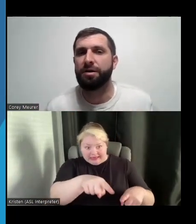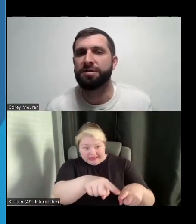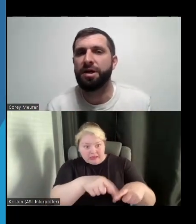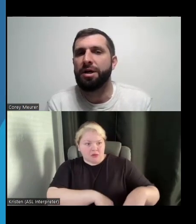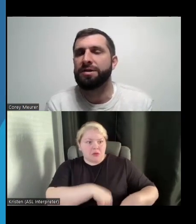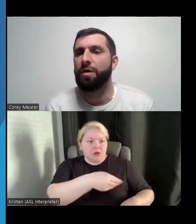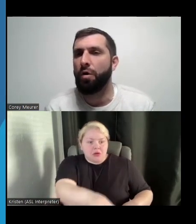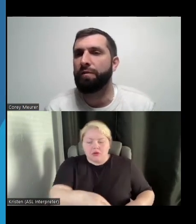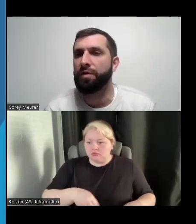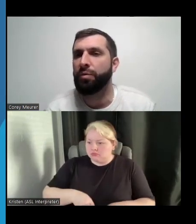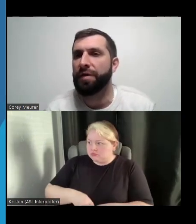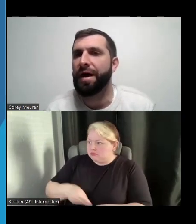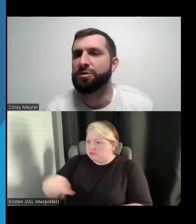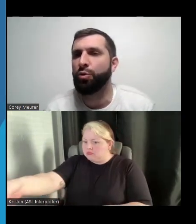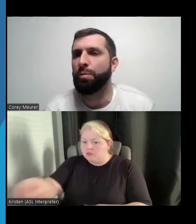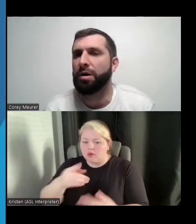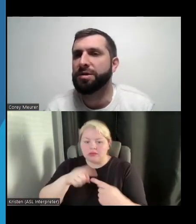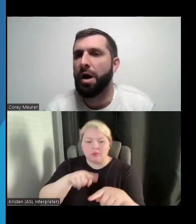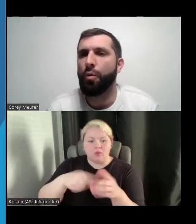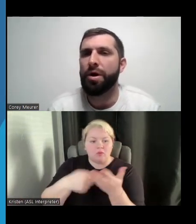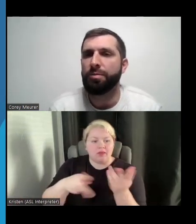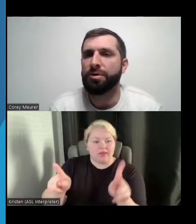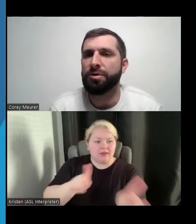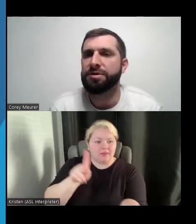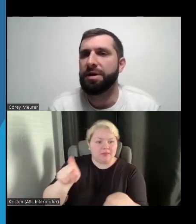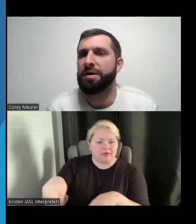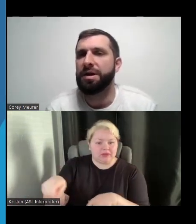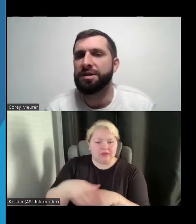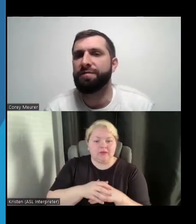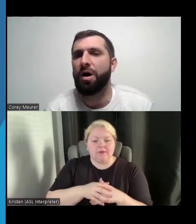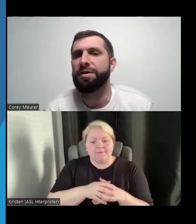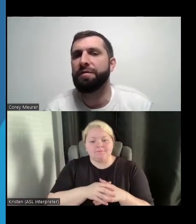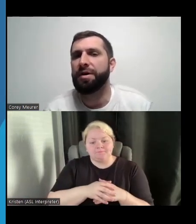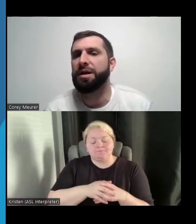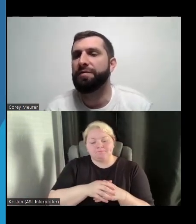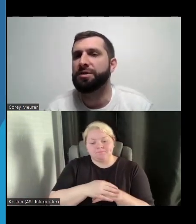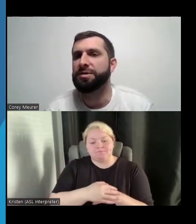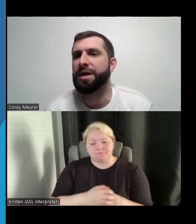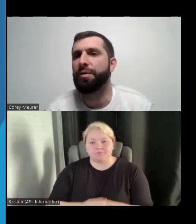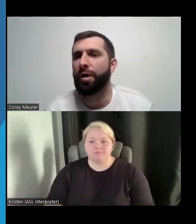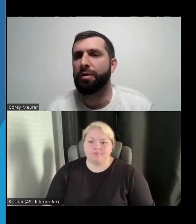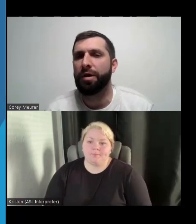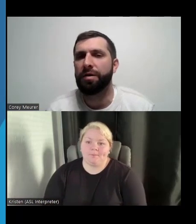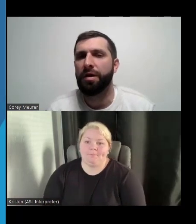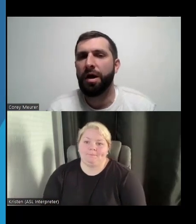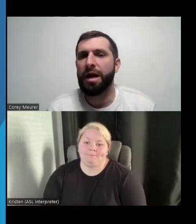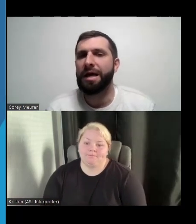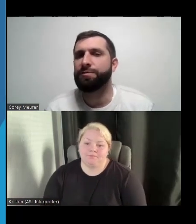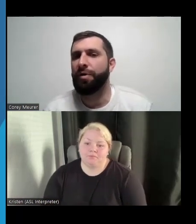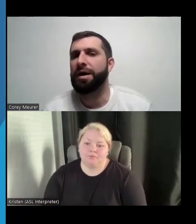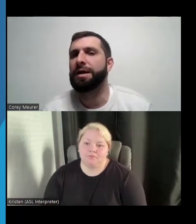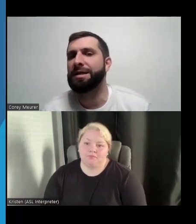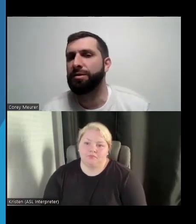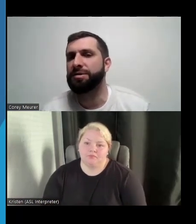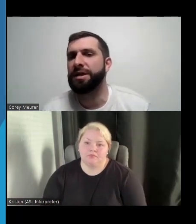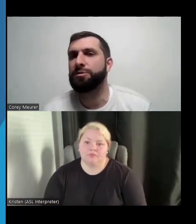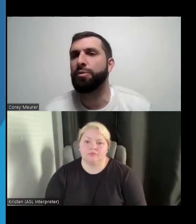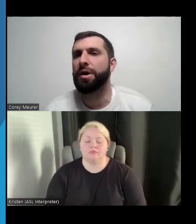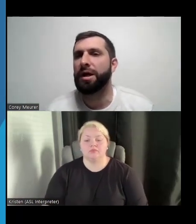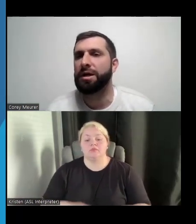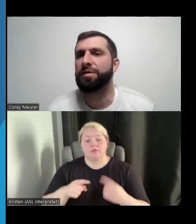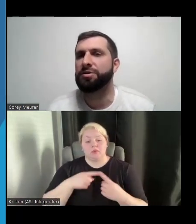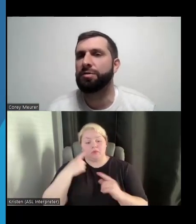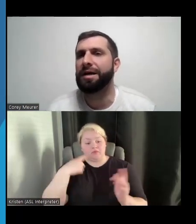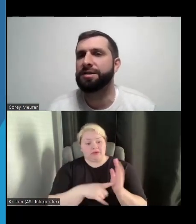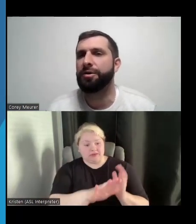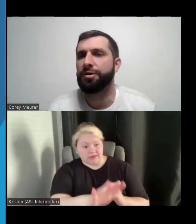of skills. So hopefully with that tool belt, we're able to meet the needs of all the different individuals that we work with. And as we recognize those needs, we